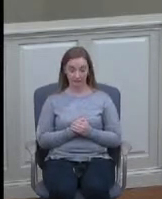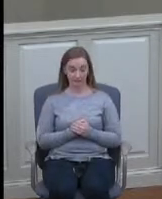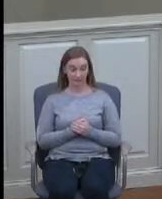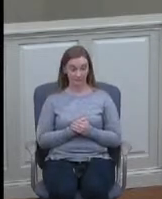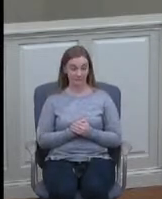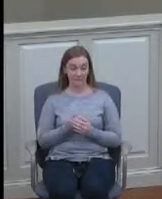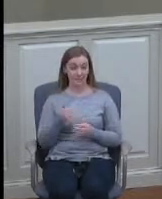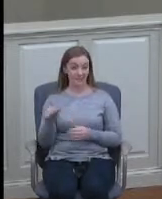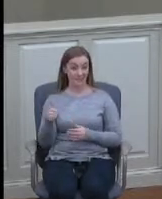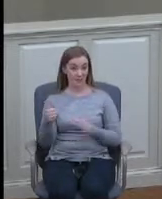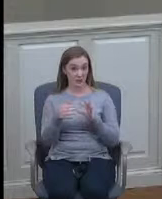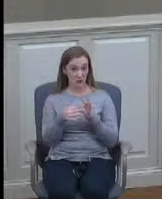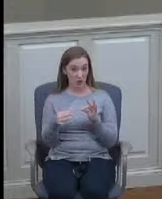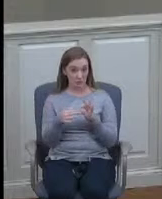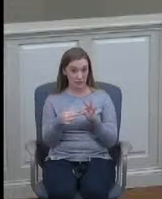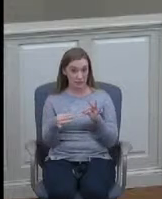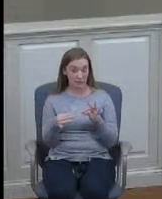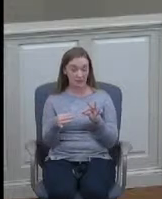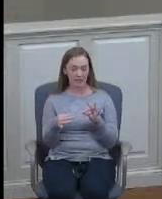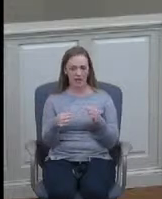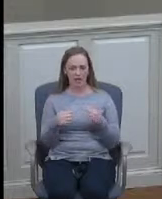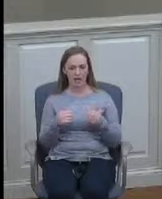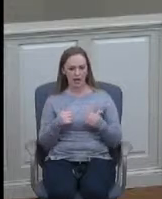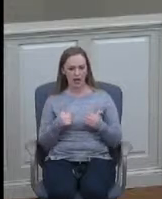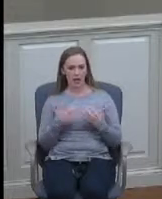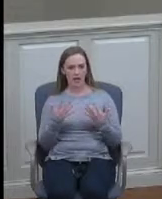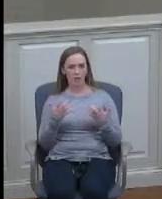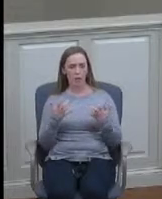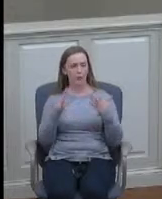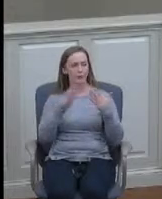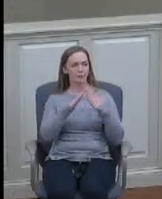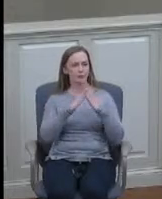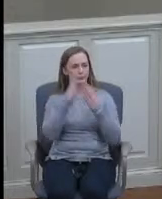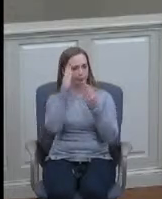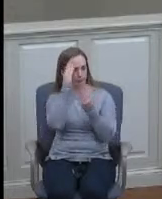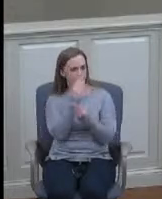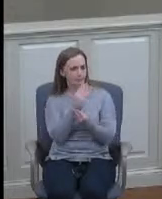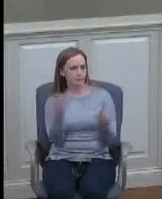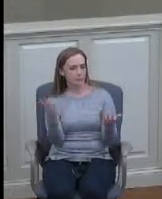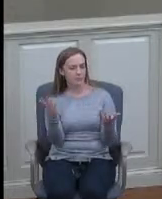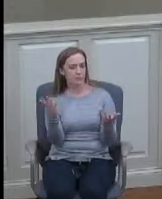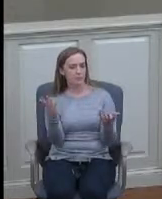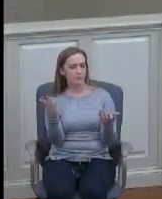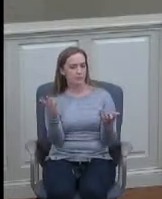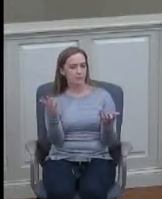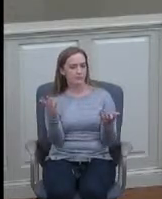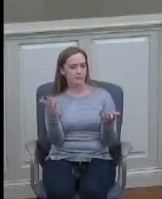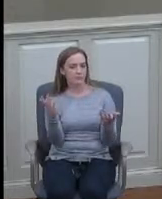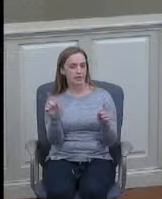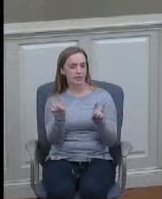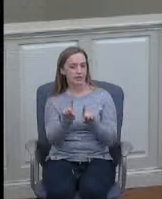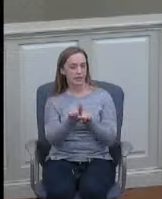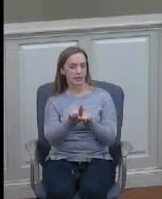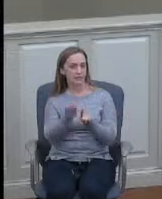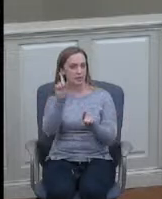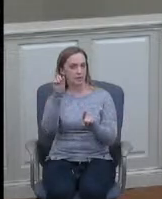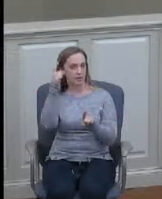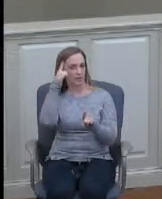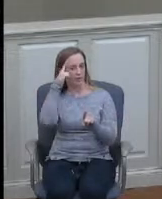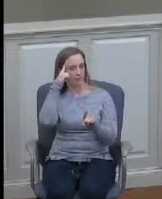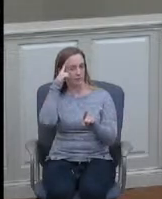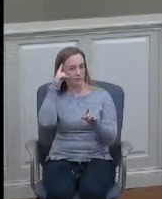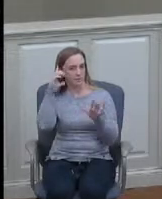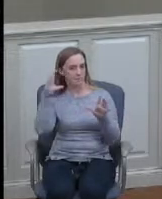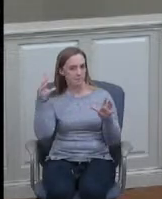Any other comments? I don't Well, have anything. I just want the community to know that as a government body and as